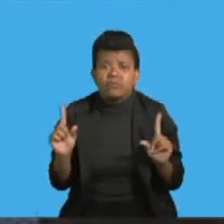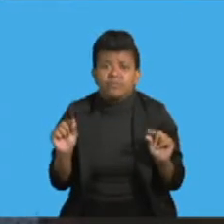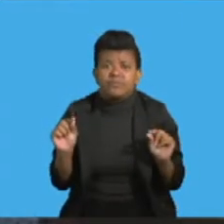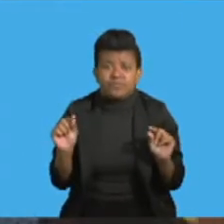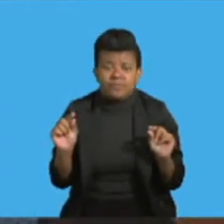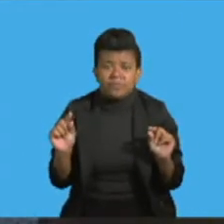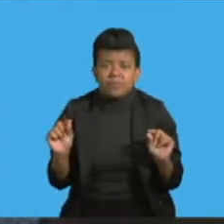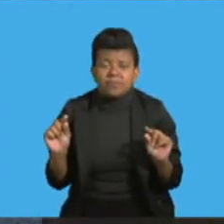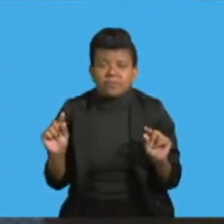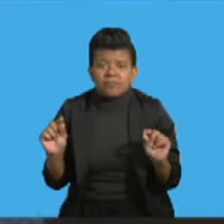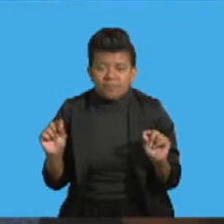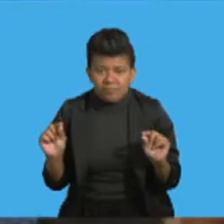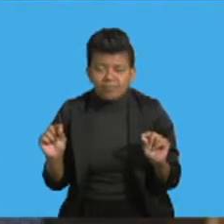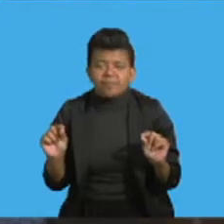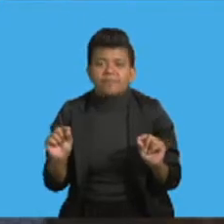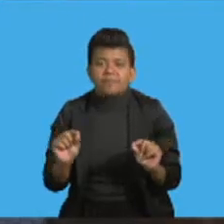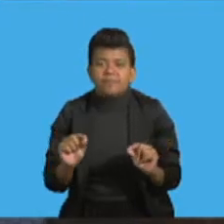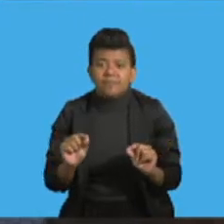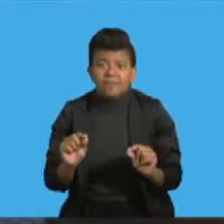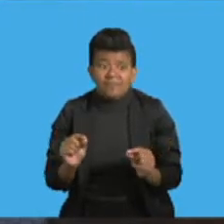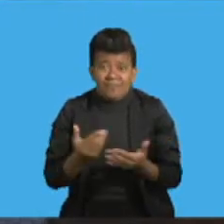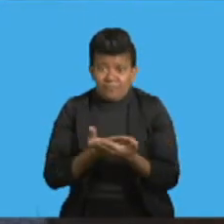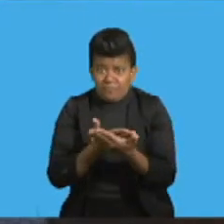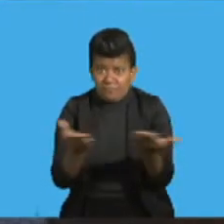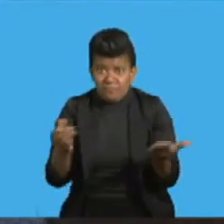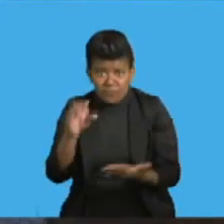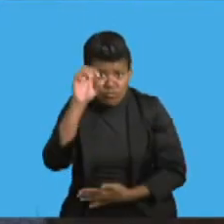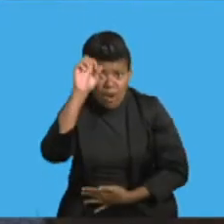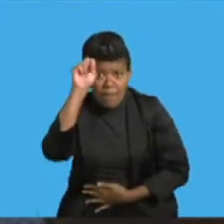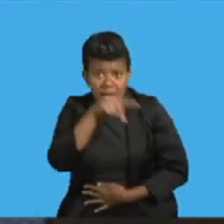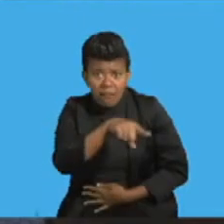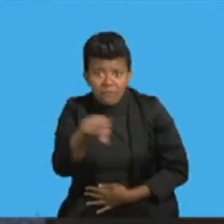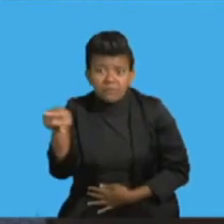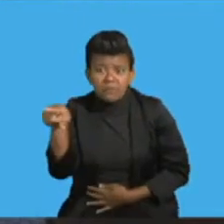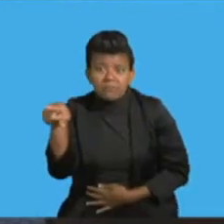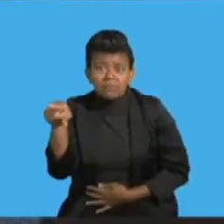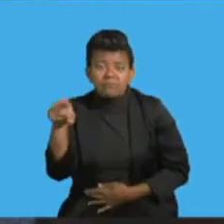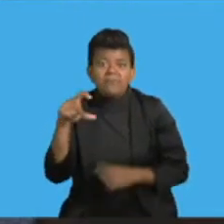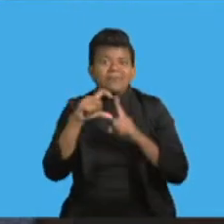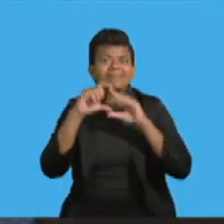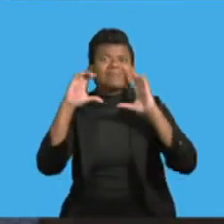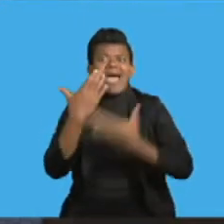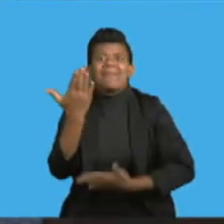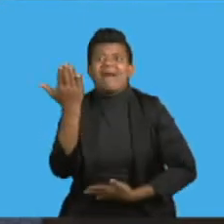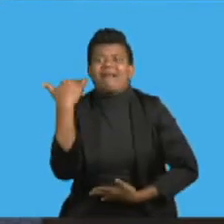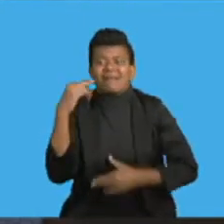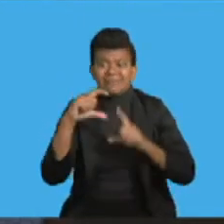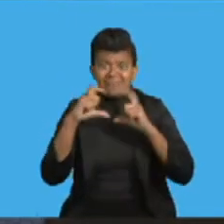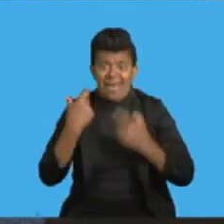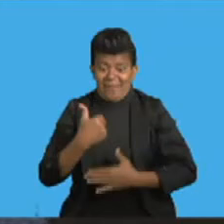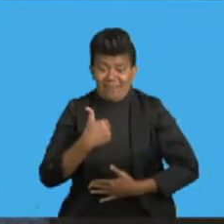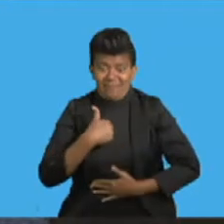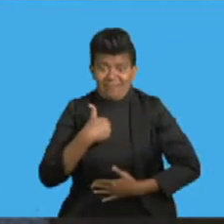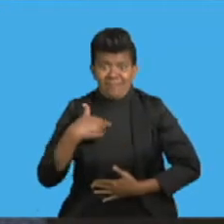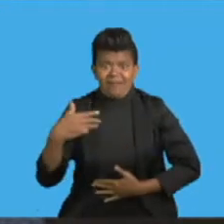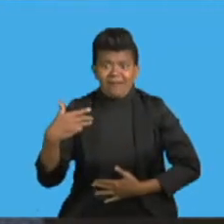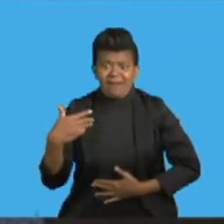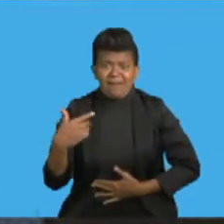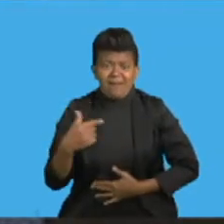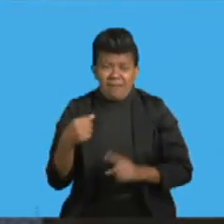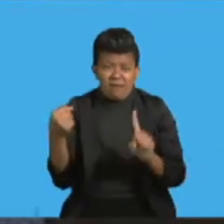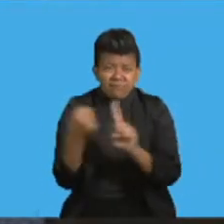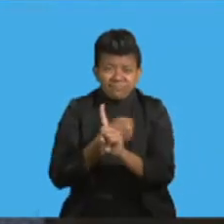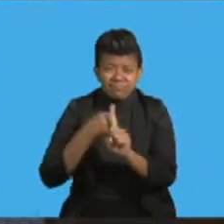the August House would remember, in the month of December, we were very proactive in our stating out there